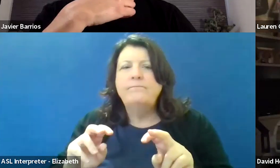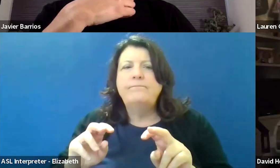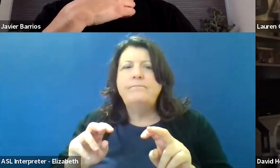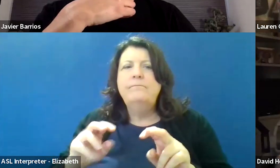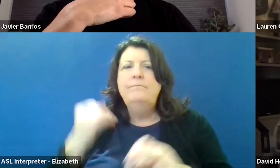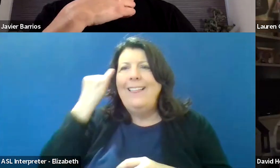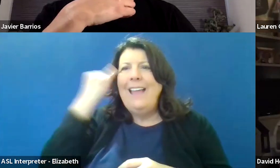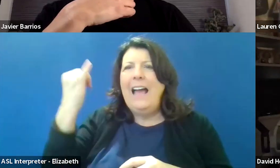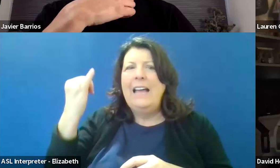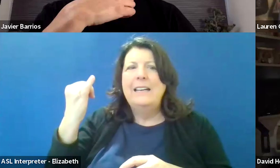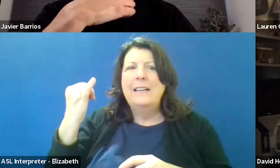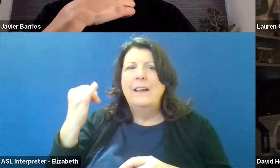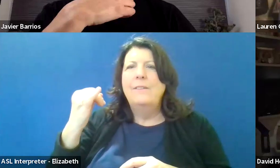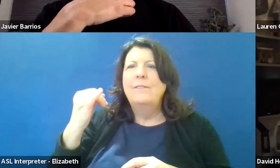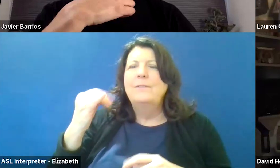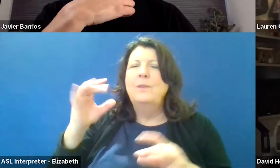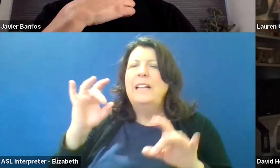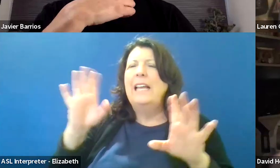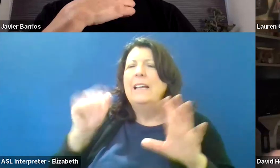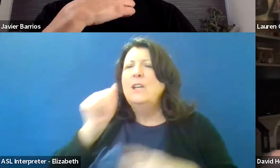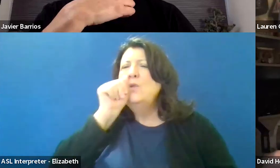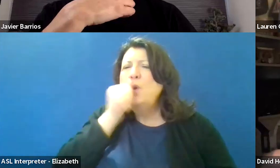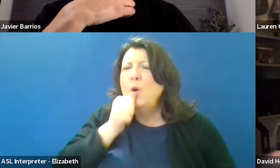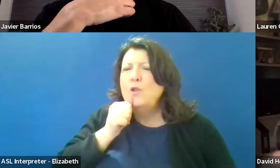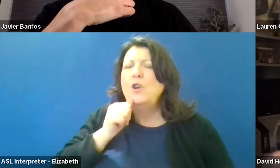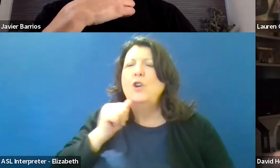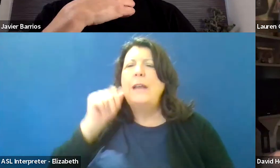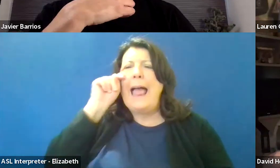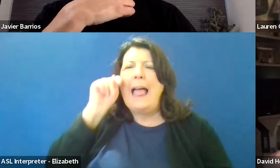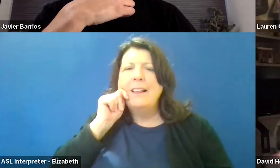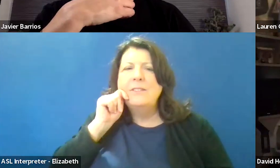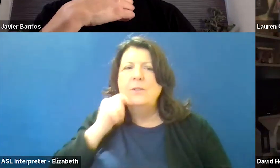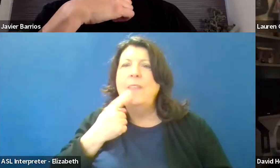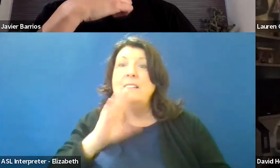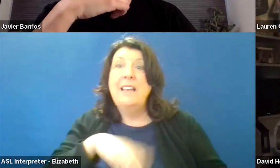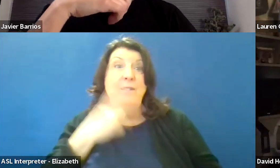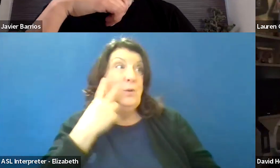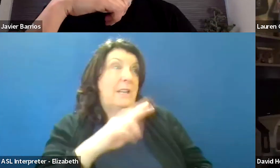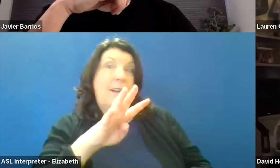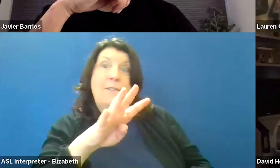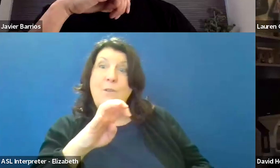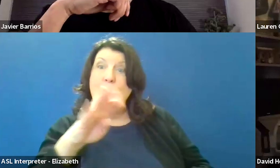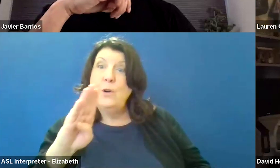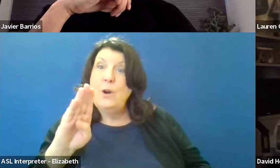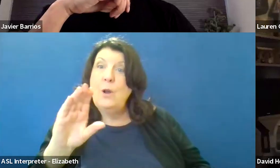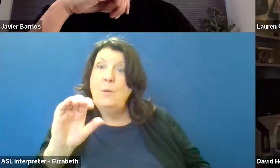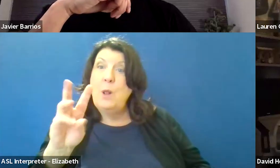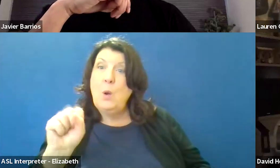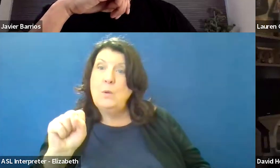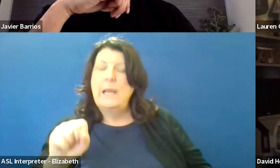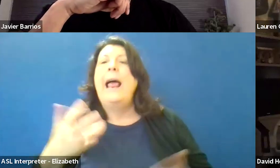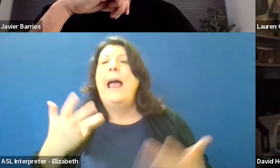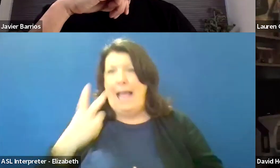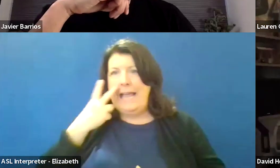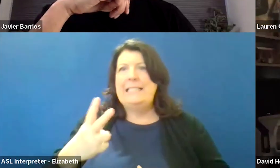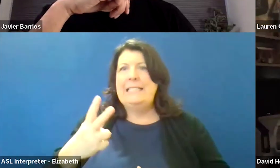idea of tortured adolescence. And so, you know, they're like, oh, have you seen 400 Blows, you know? And I'd seen it in college, but